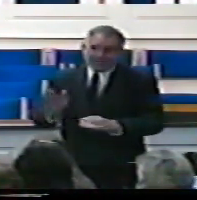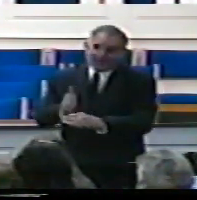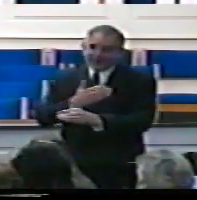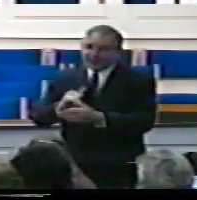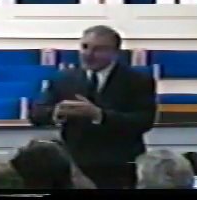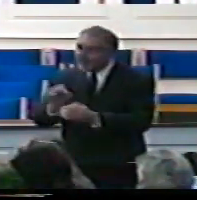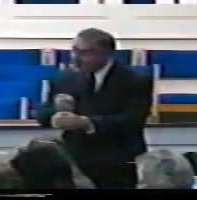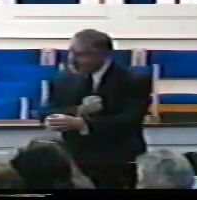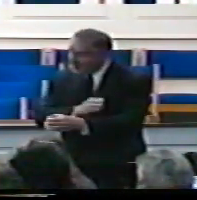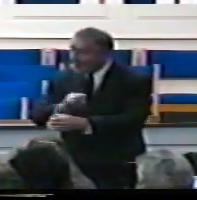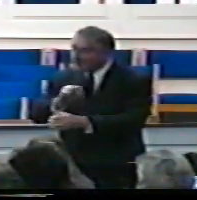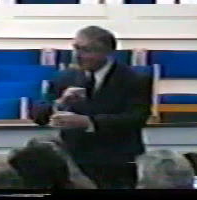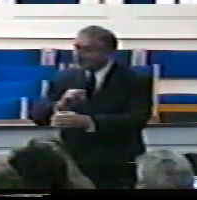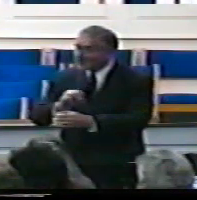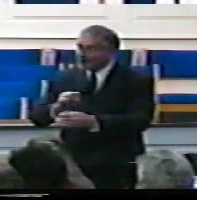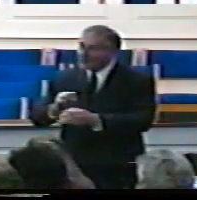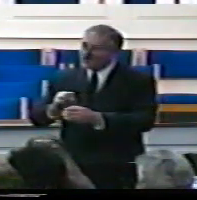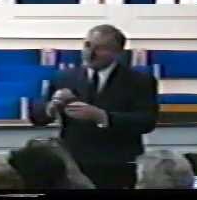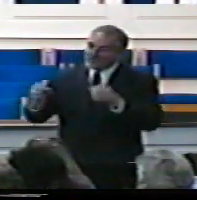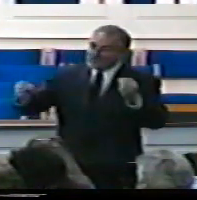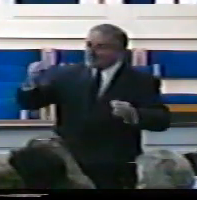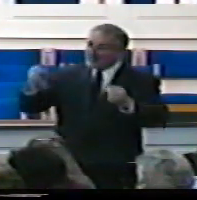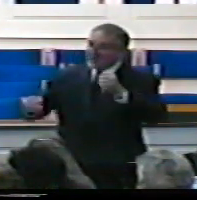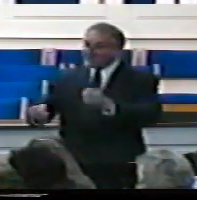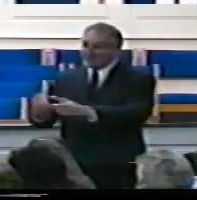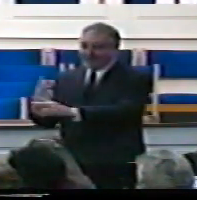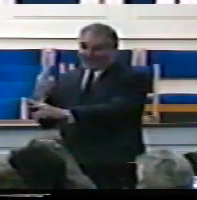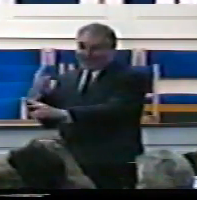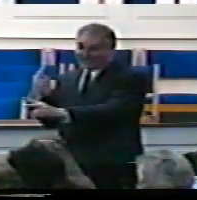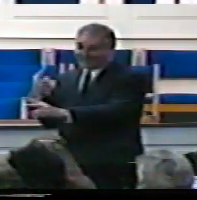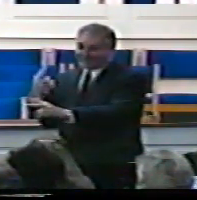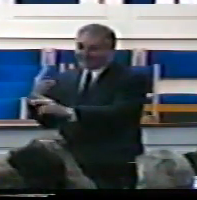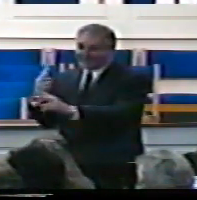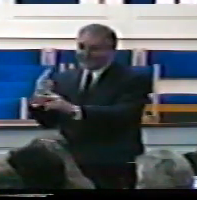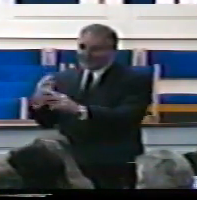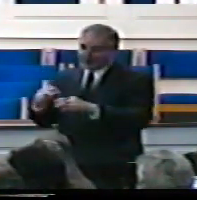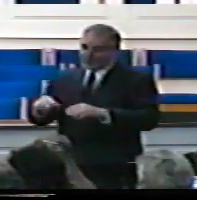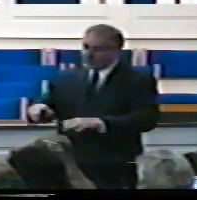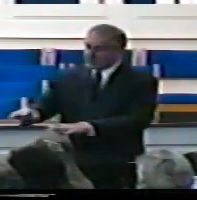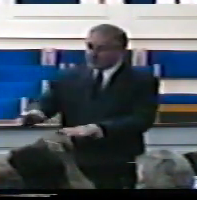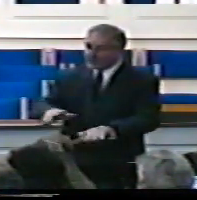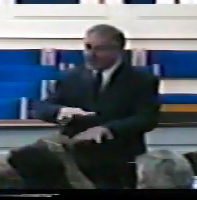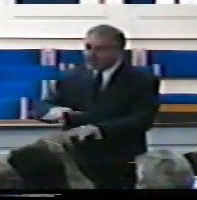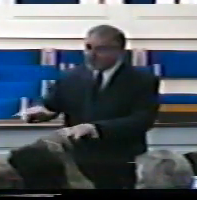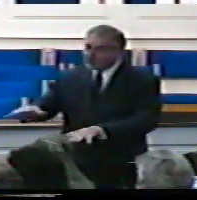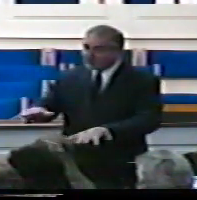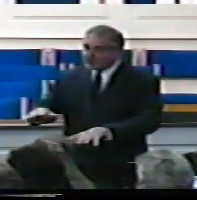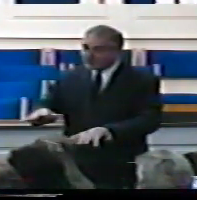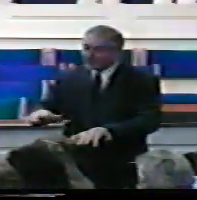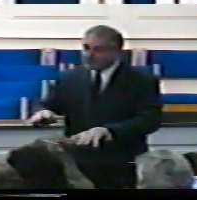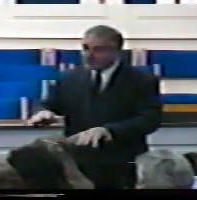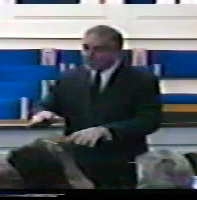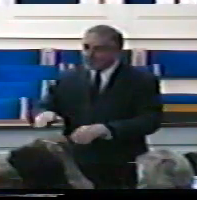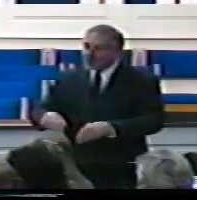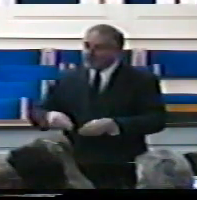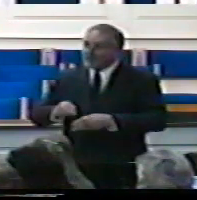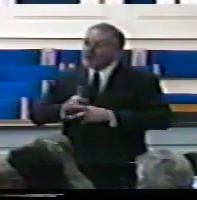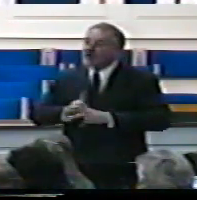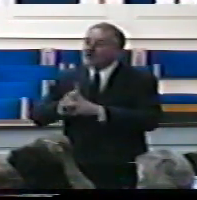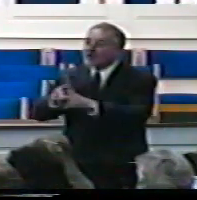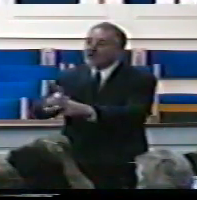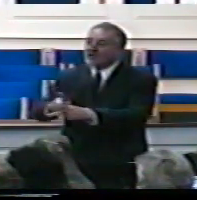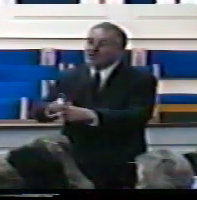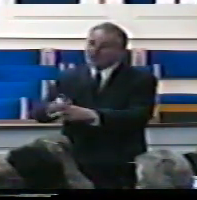that song, drive that van, play those instruments, lend your hands to the